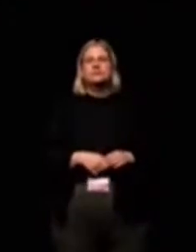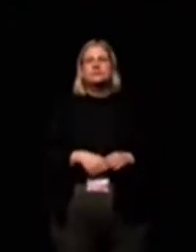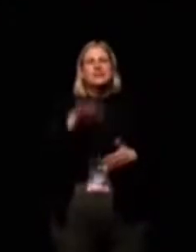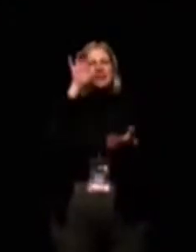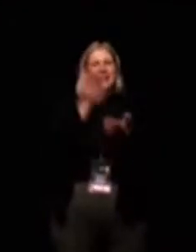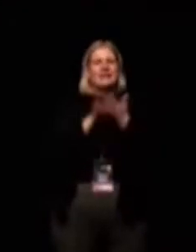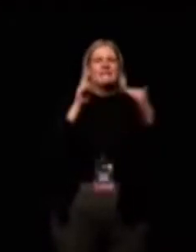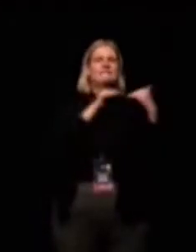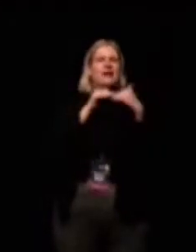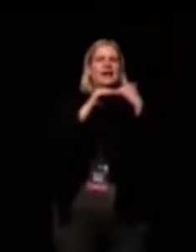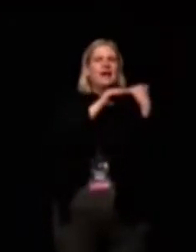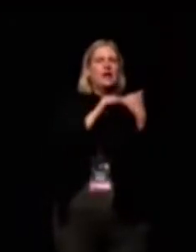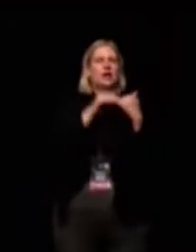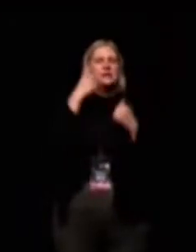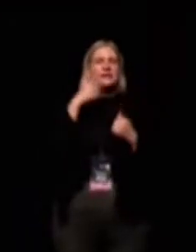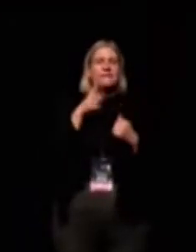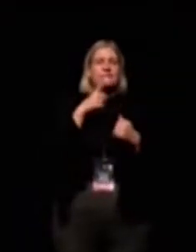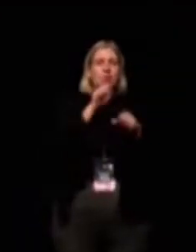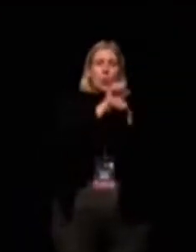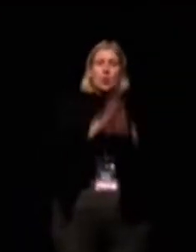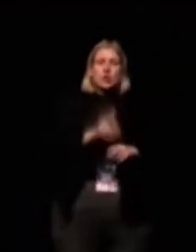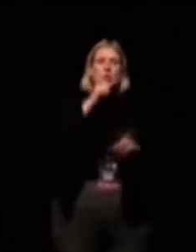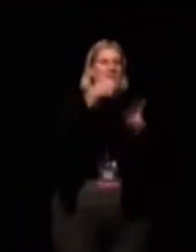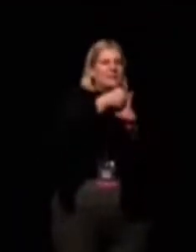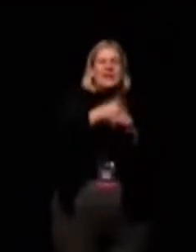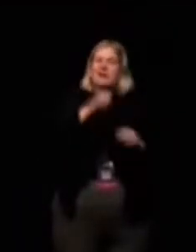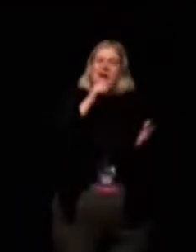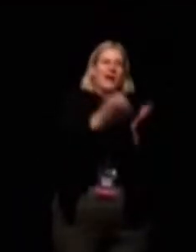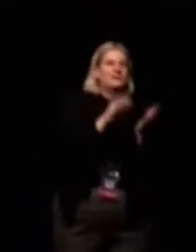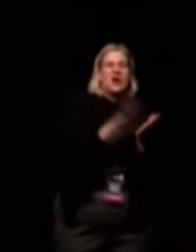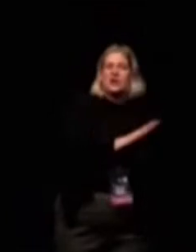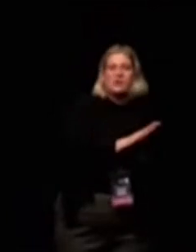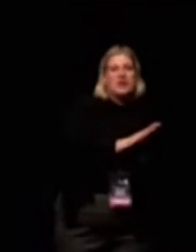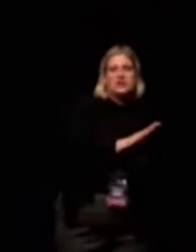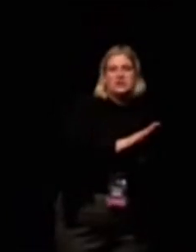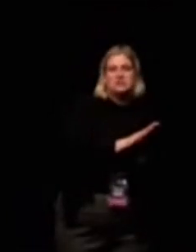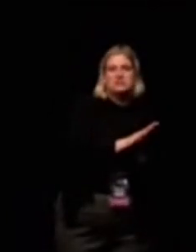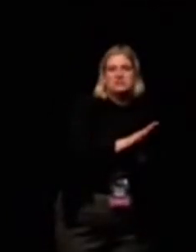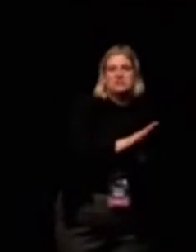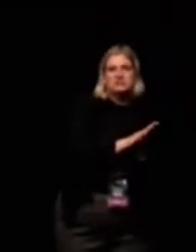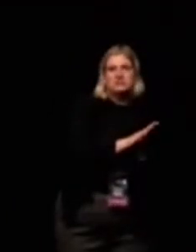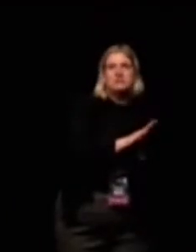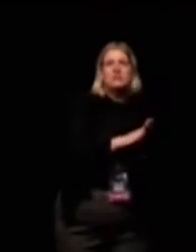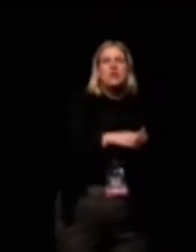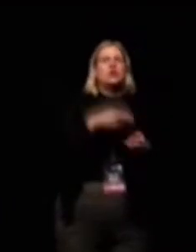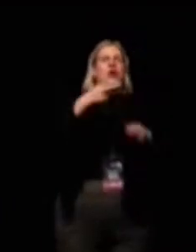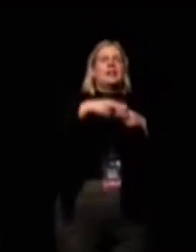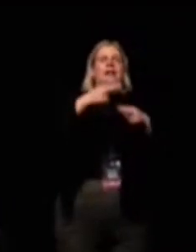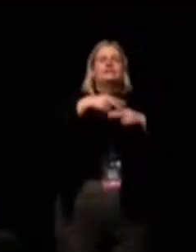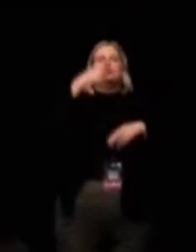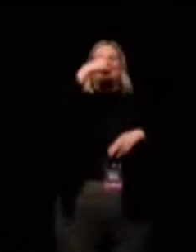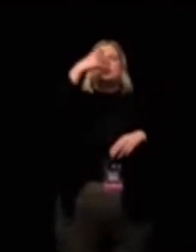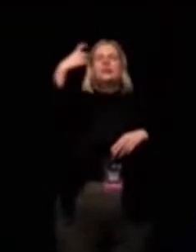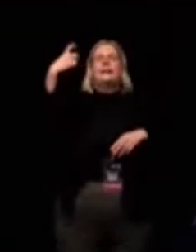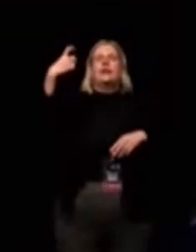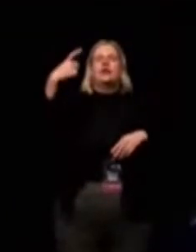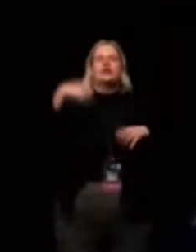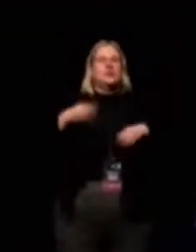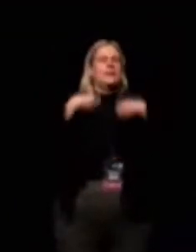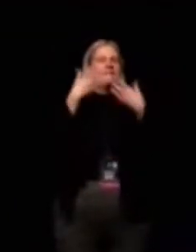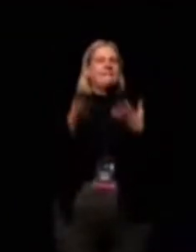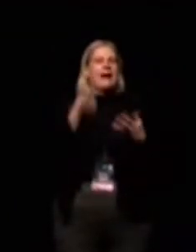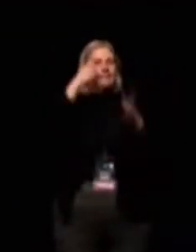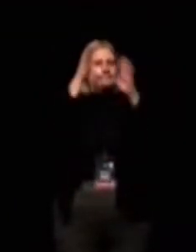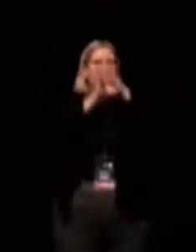in fairness for our undocumented workers and dreamers, just to give them a little peace of mind. And we believe